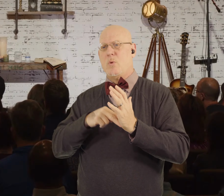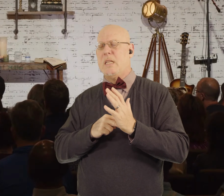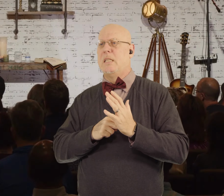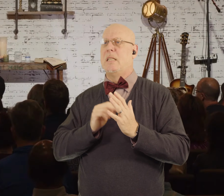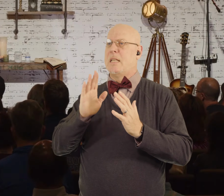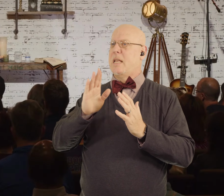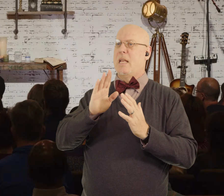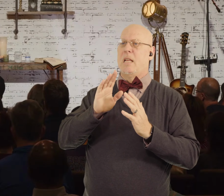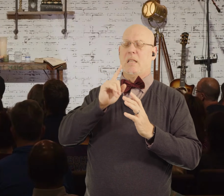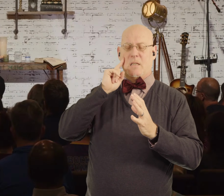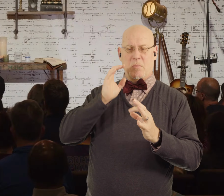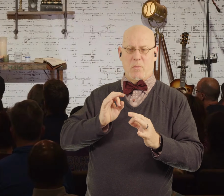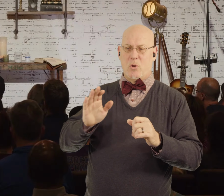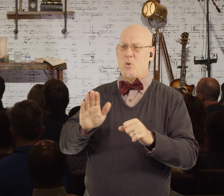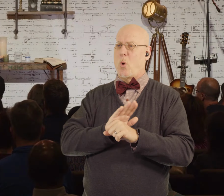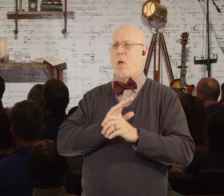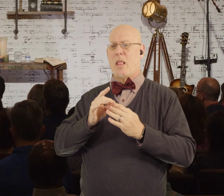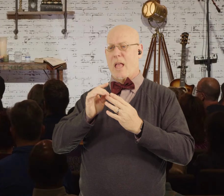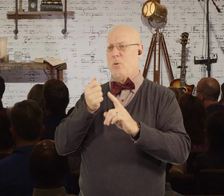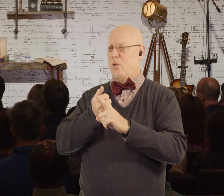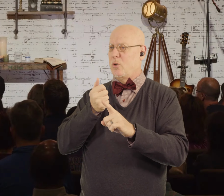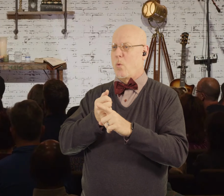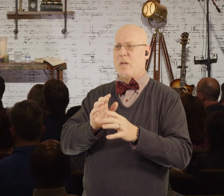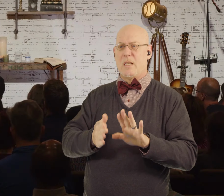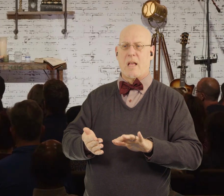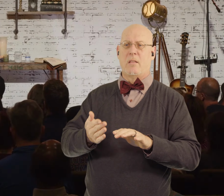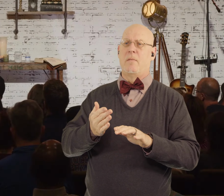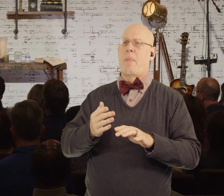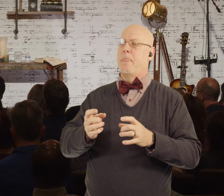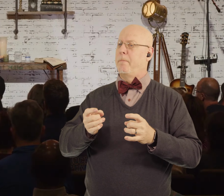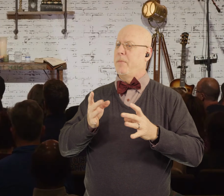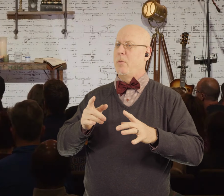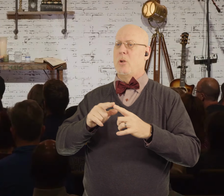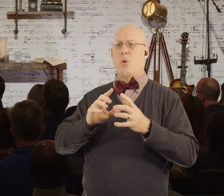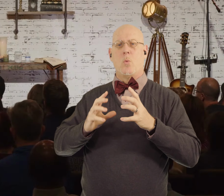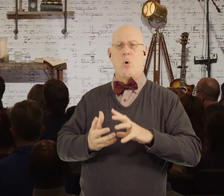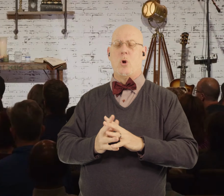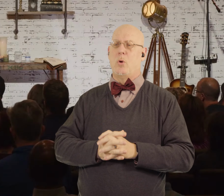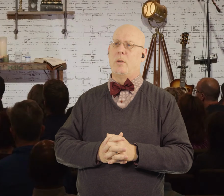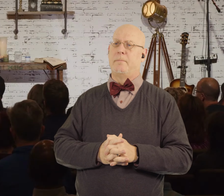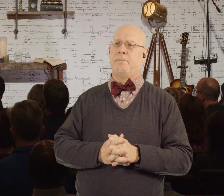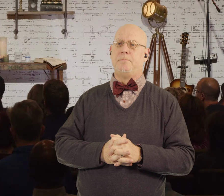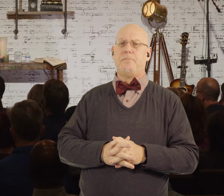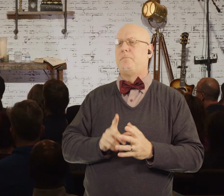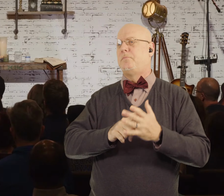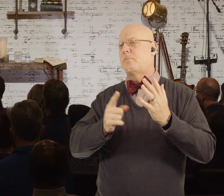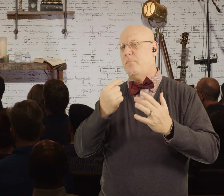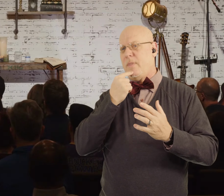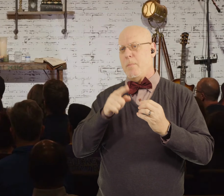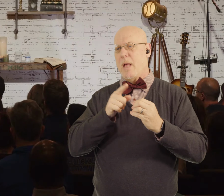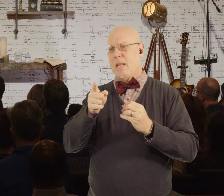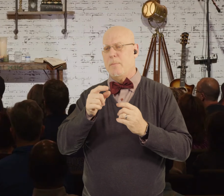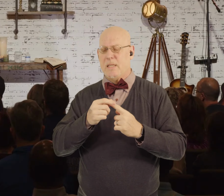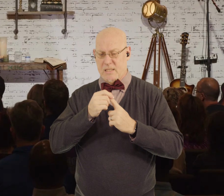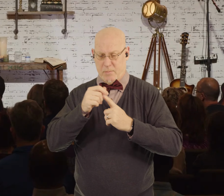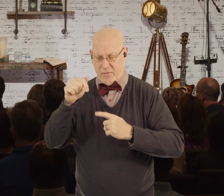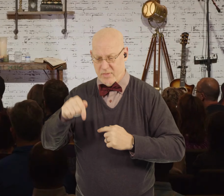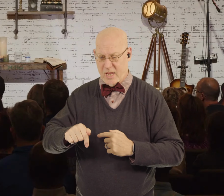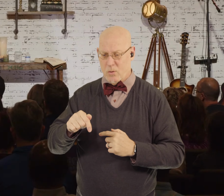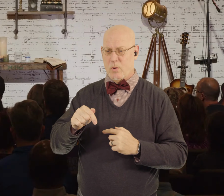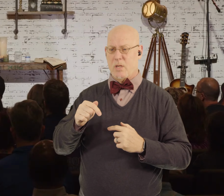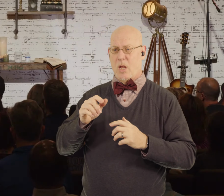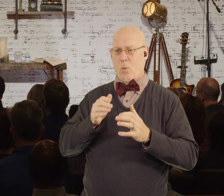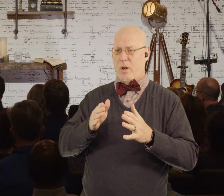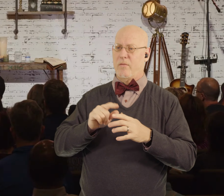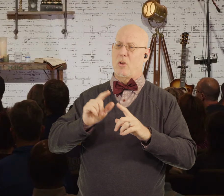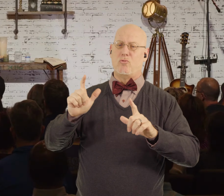encountered in my life or in my readings. His commitment was total and led to his own death, much to the detriment of the world. What could one say about him